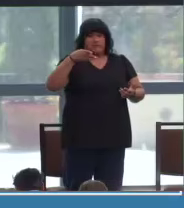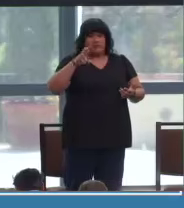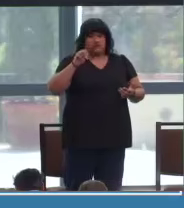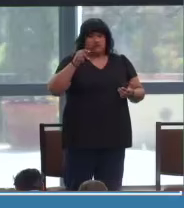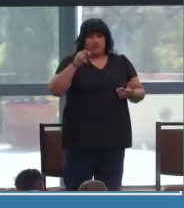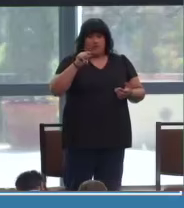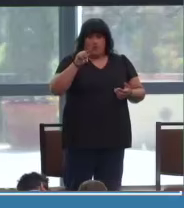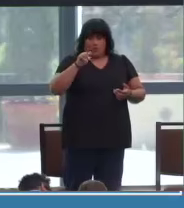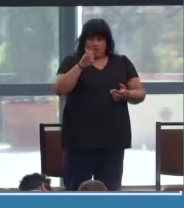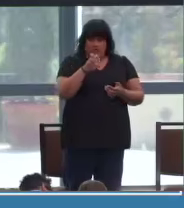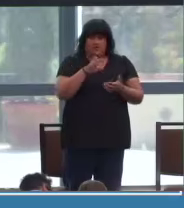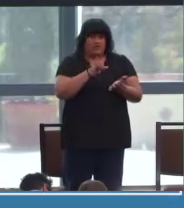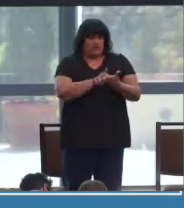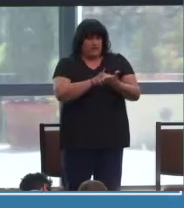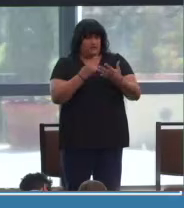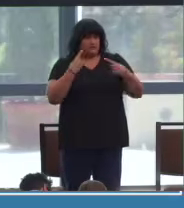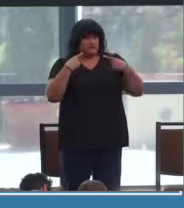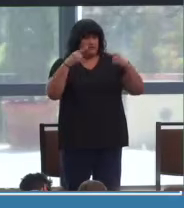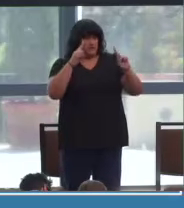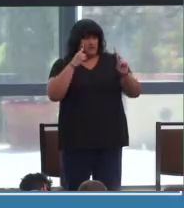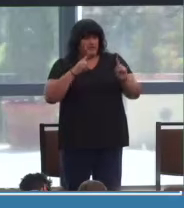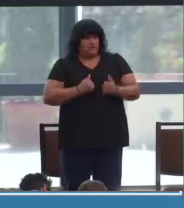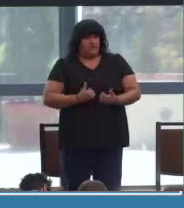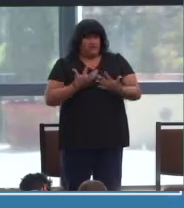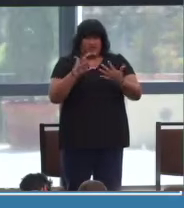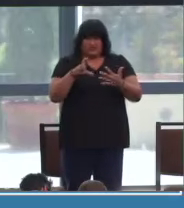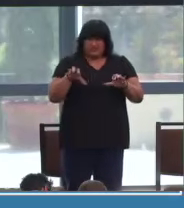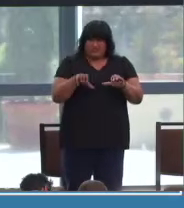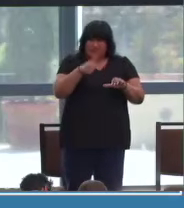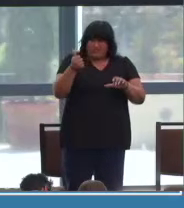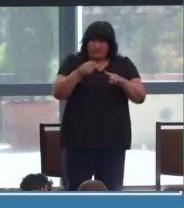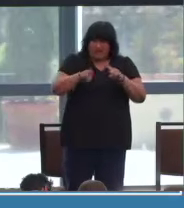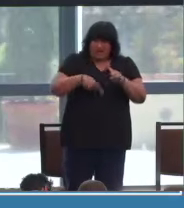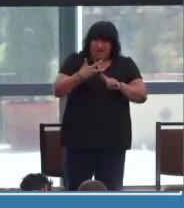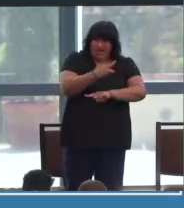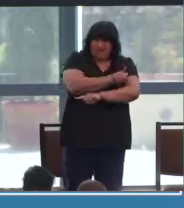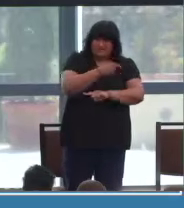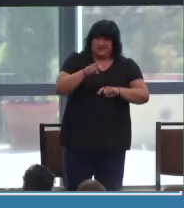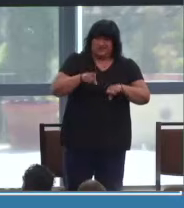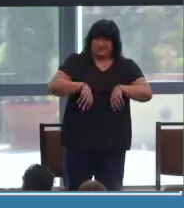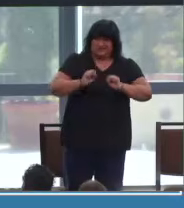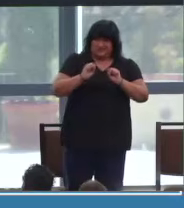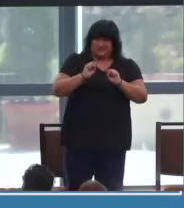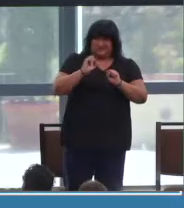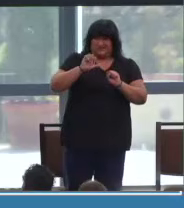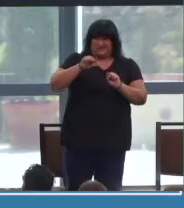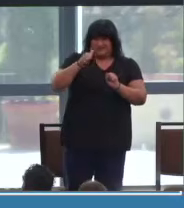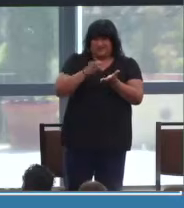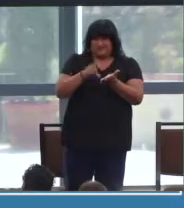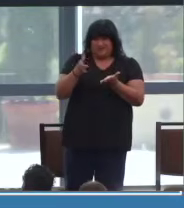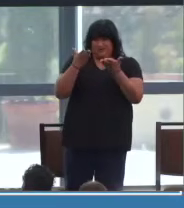being successful despite the flare. I want to do another round soon. Should I take prednisone as a preventative to combat a potential